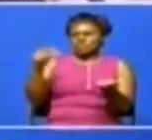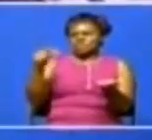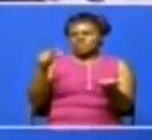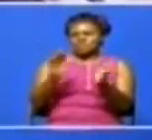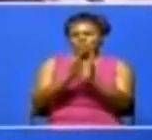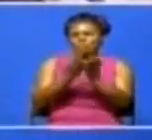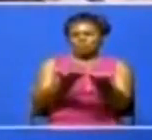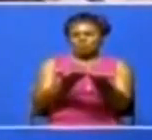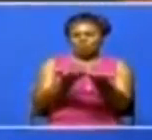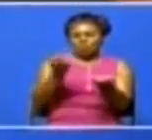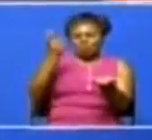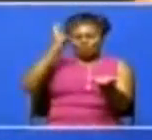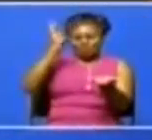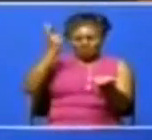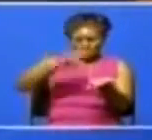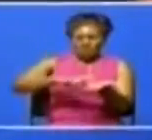Record.